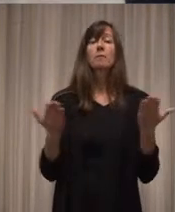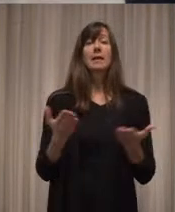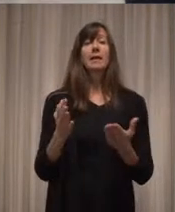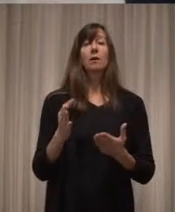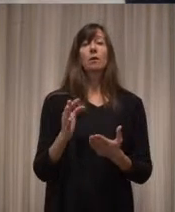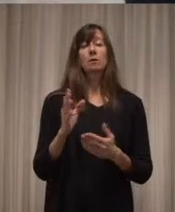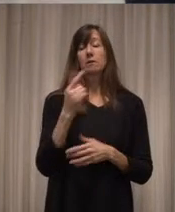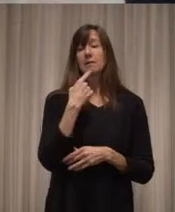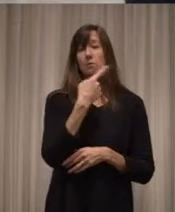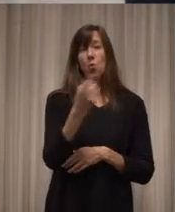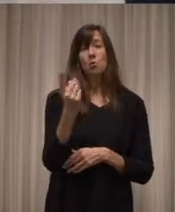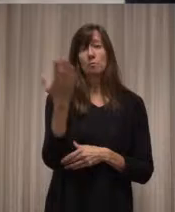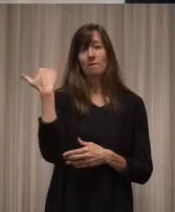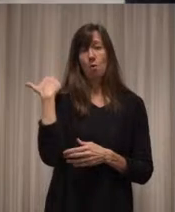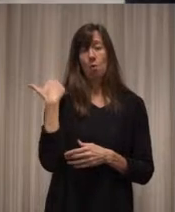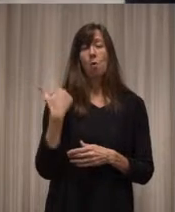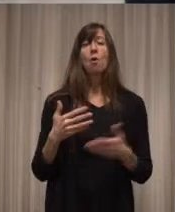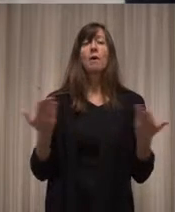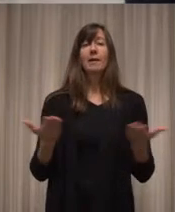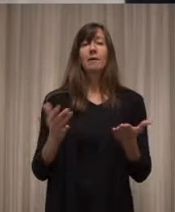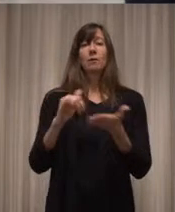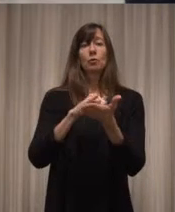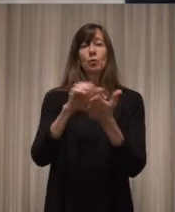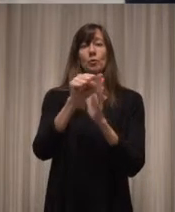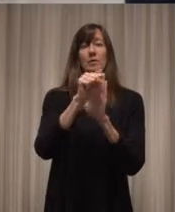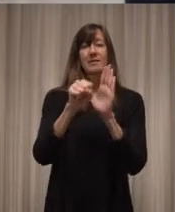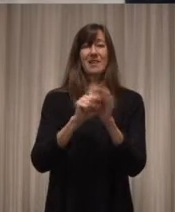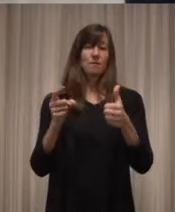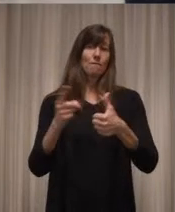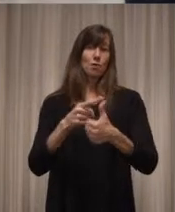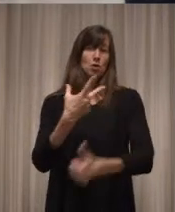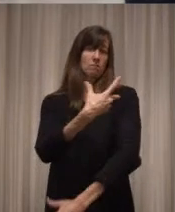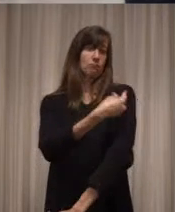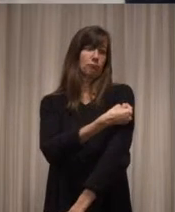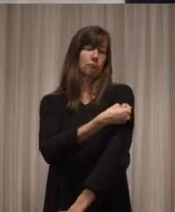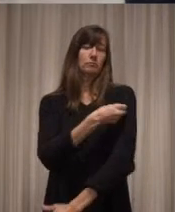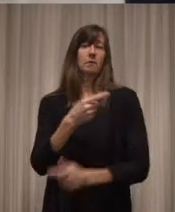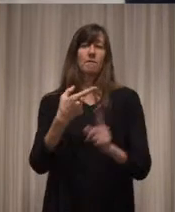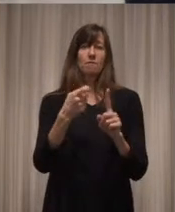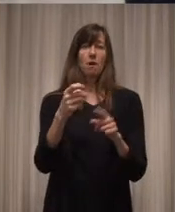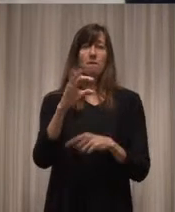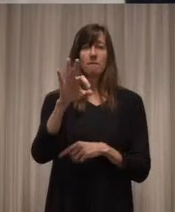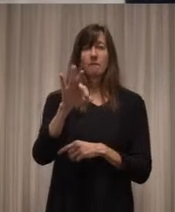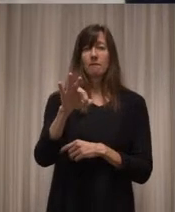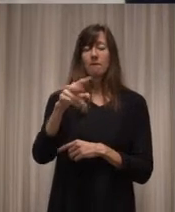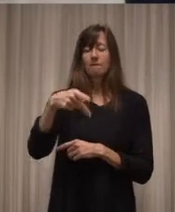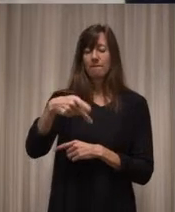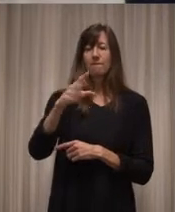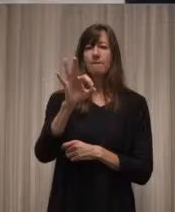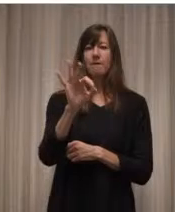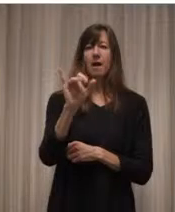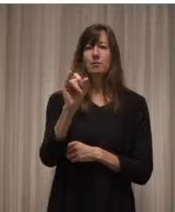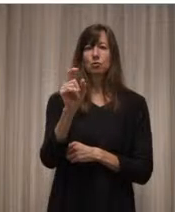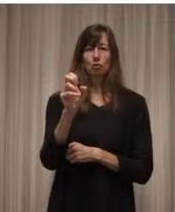New York State. I'll put up again the New York State 5-phase framework just